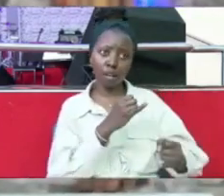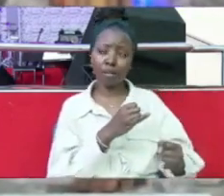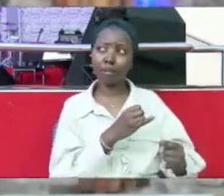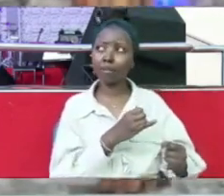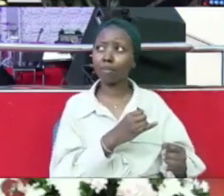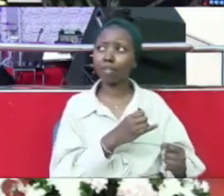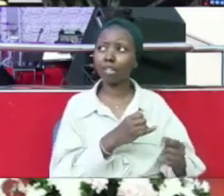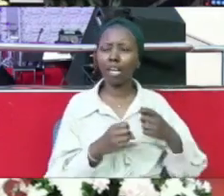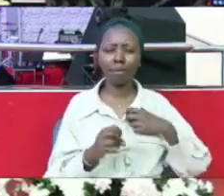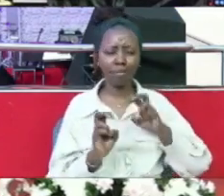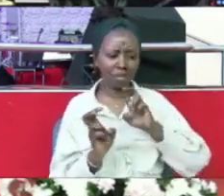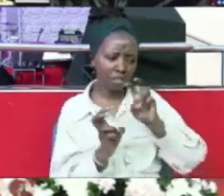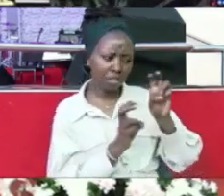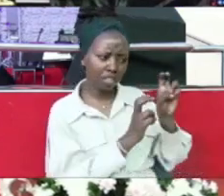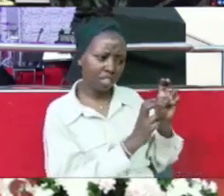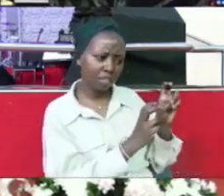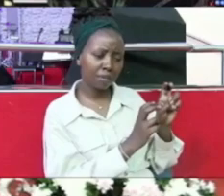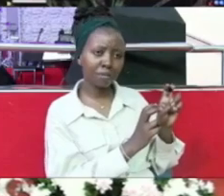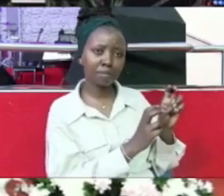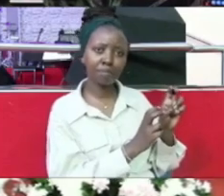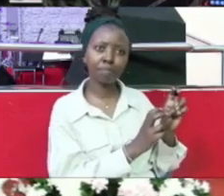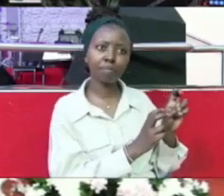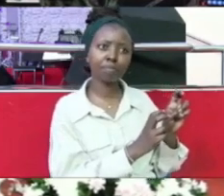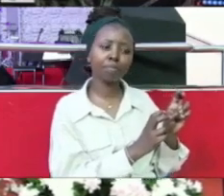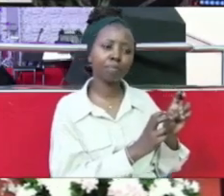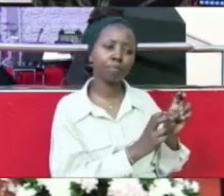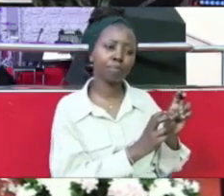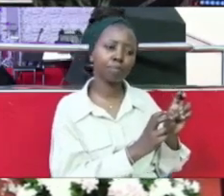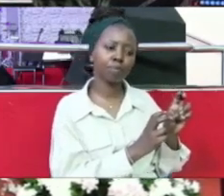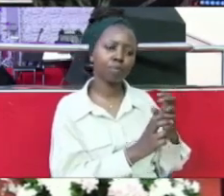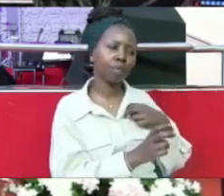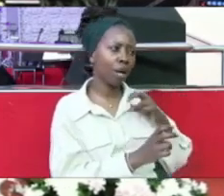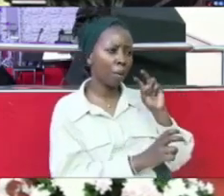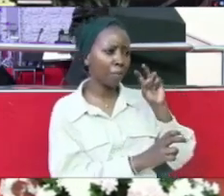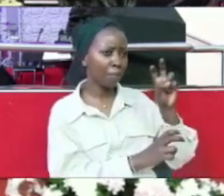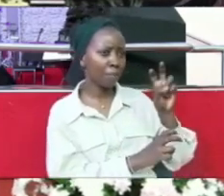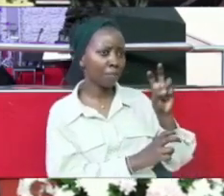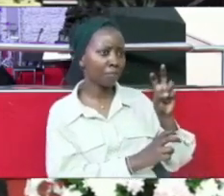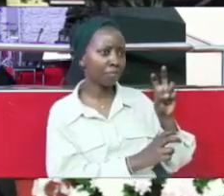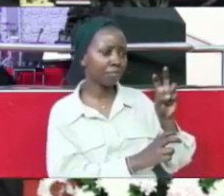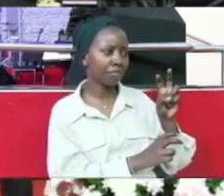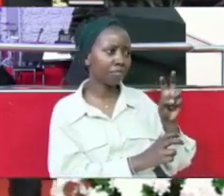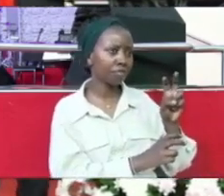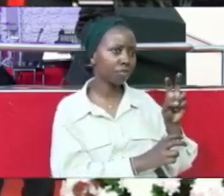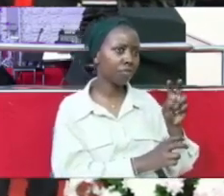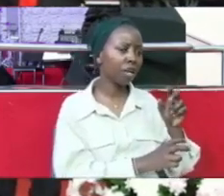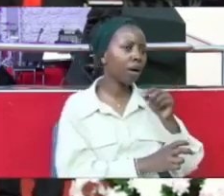As I turned around, I saw a fellow man of